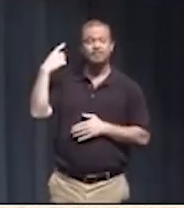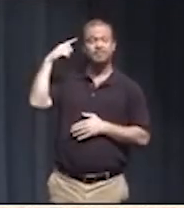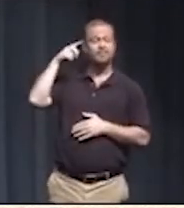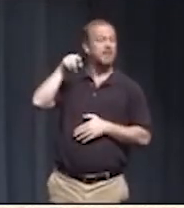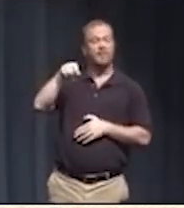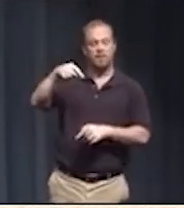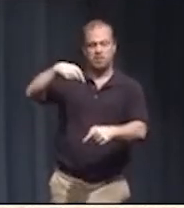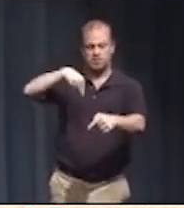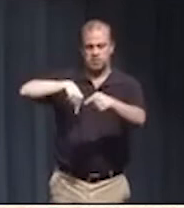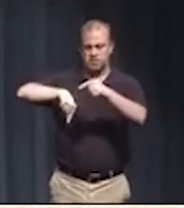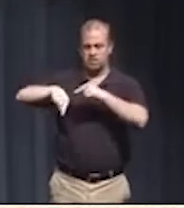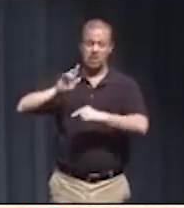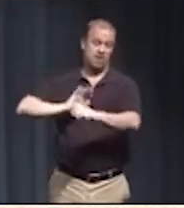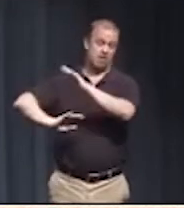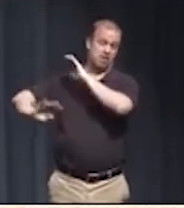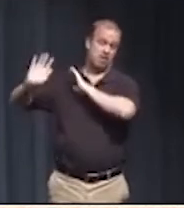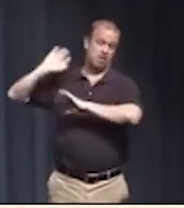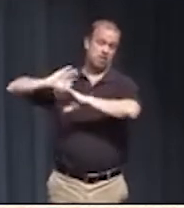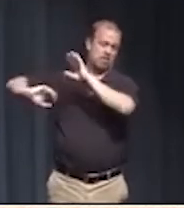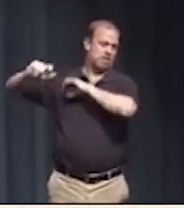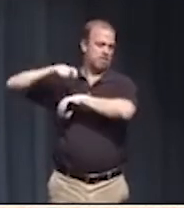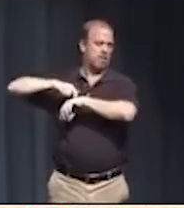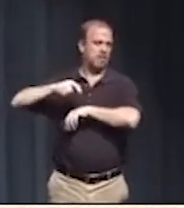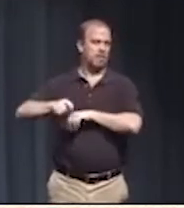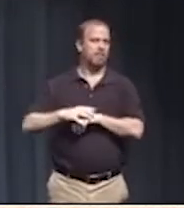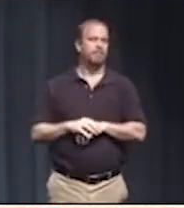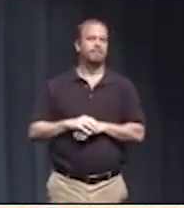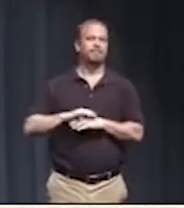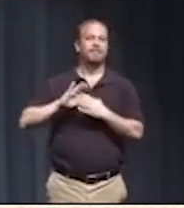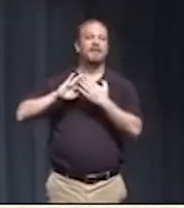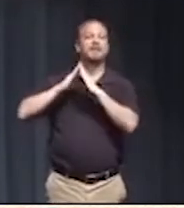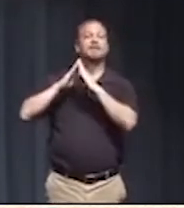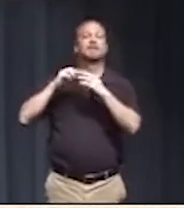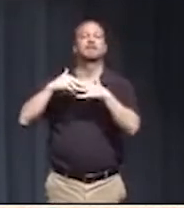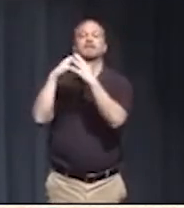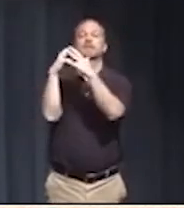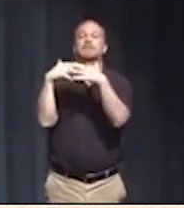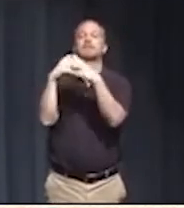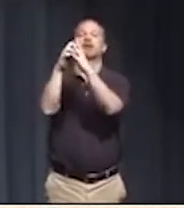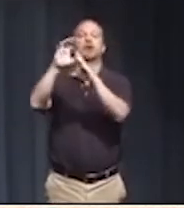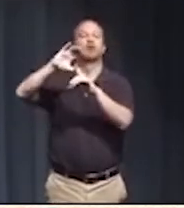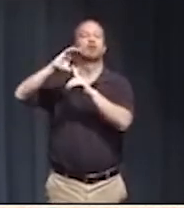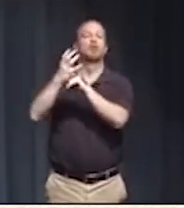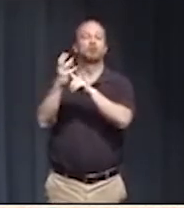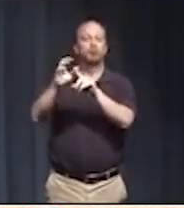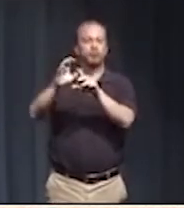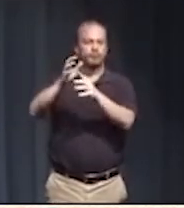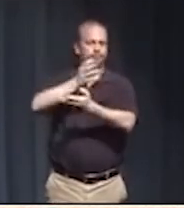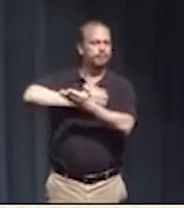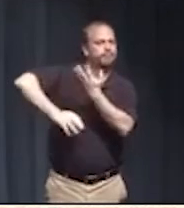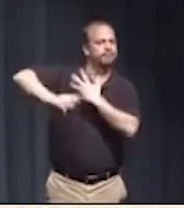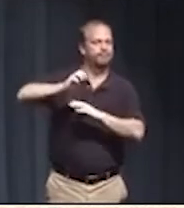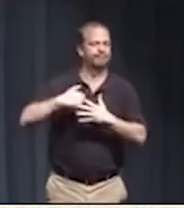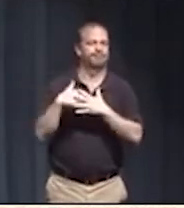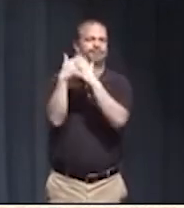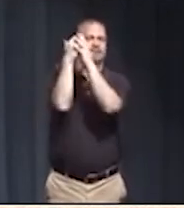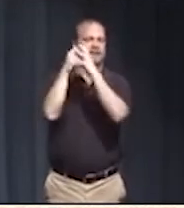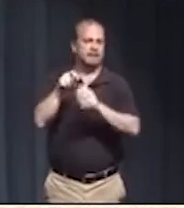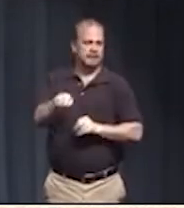back in time to the beginnings of civilization, the beginnings of cultural society, the beginnings